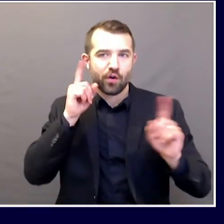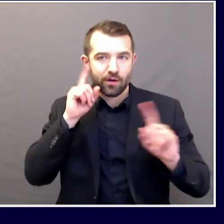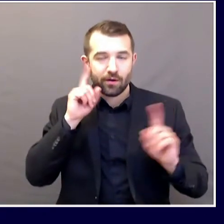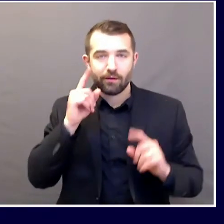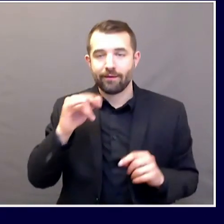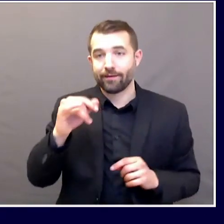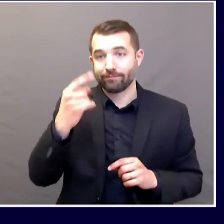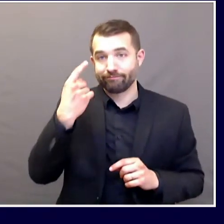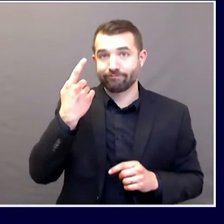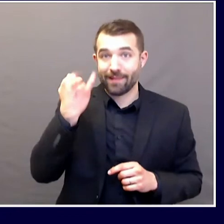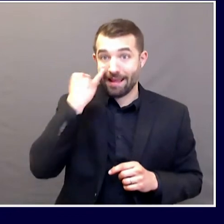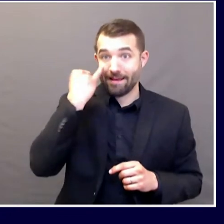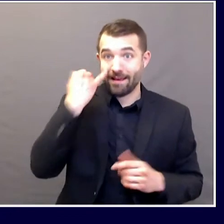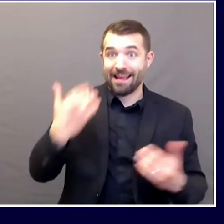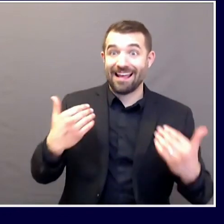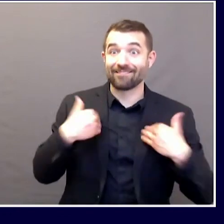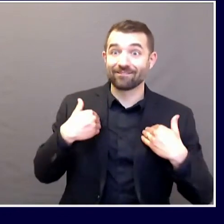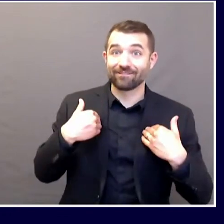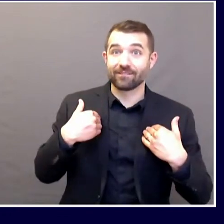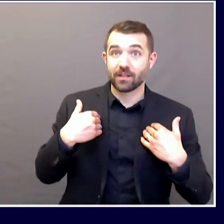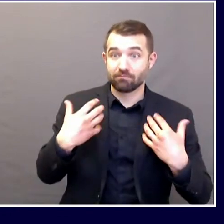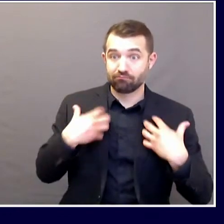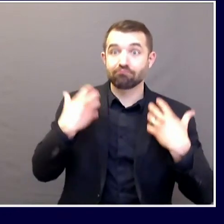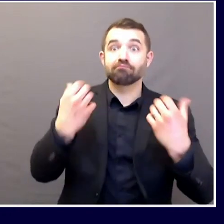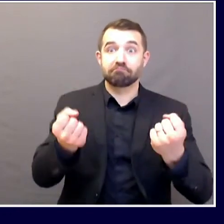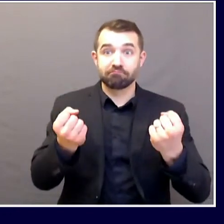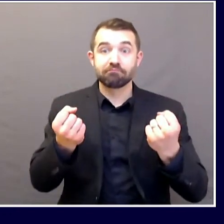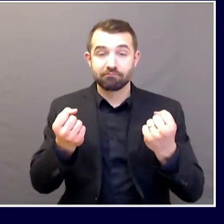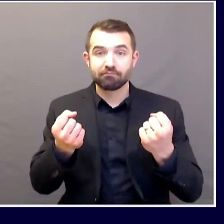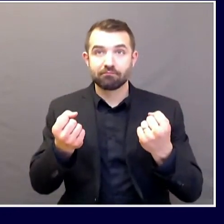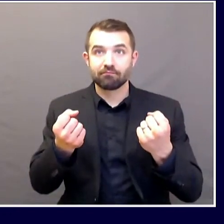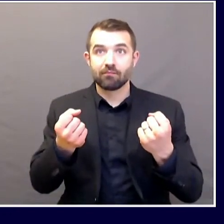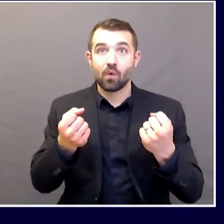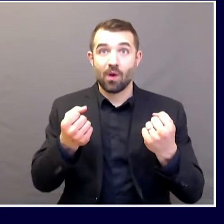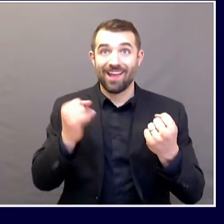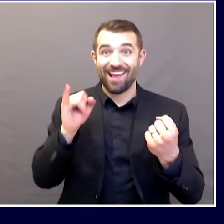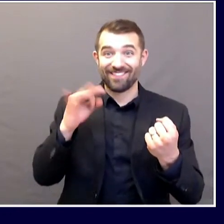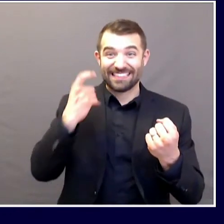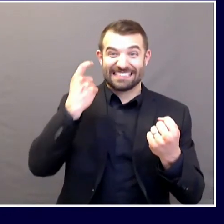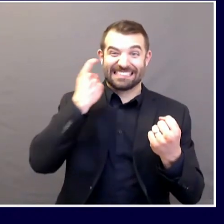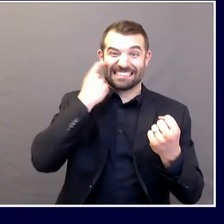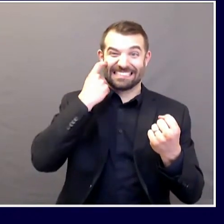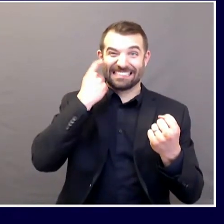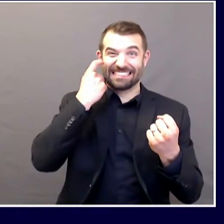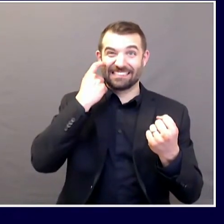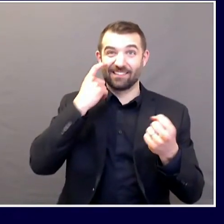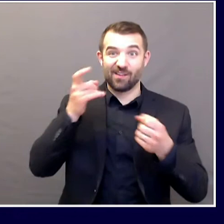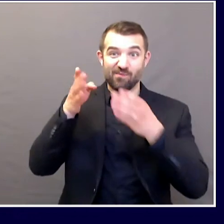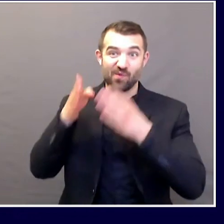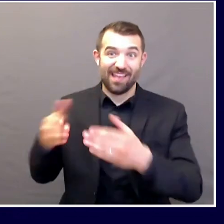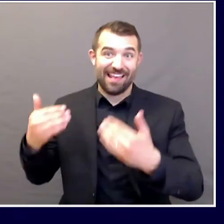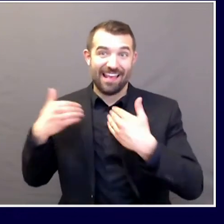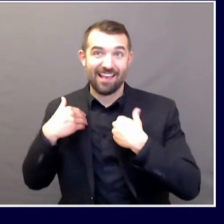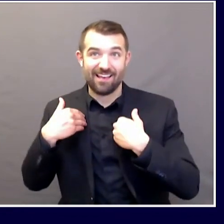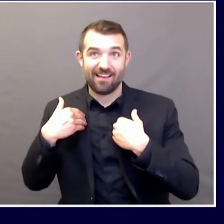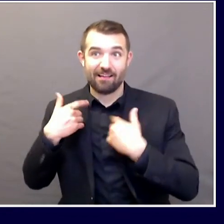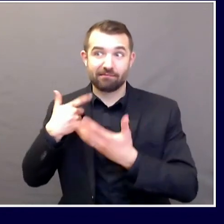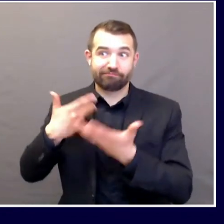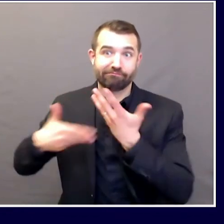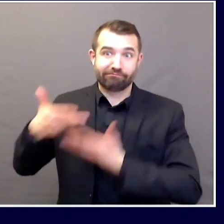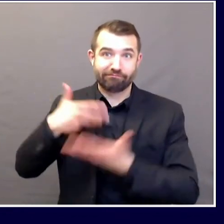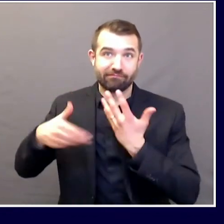happens right before your second dose? Should you still not get that second dose? And then do you have to wait and start the process